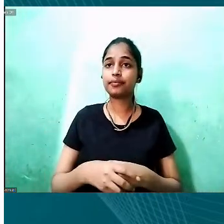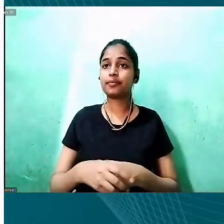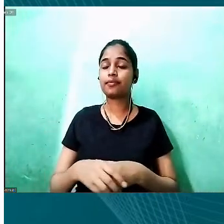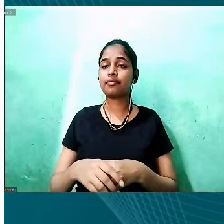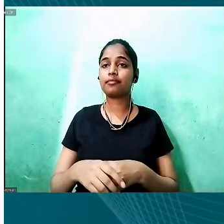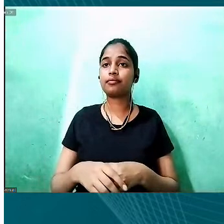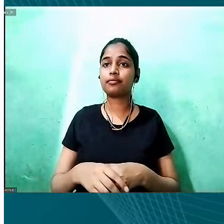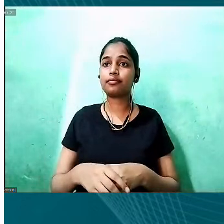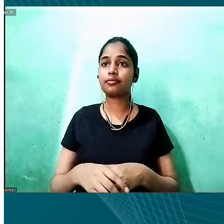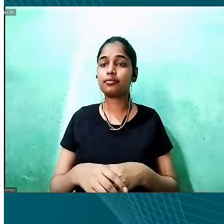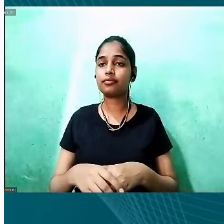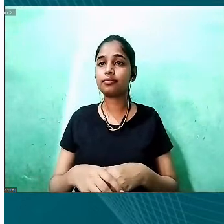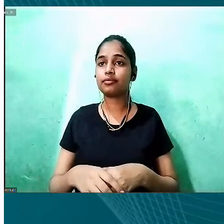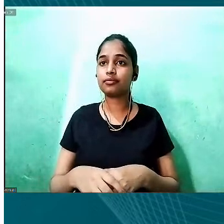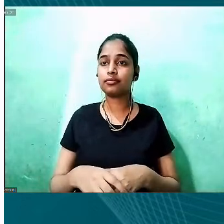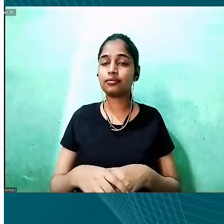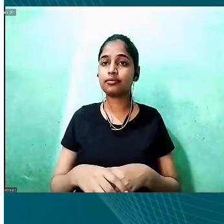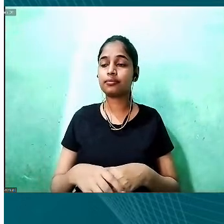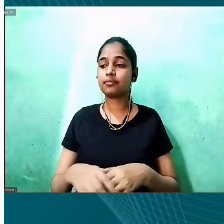London,